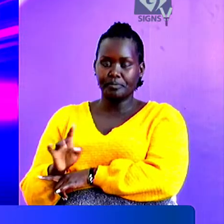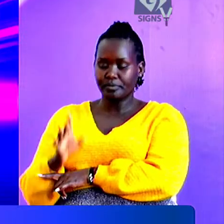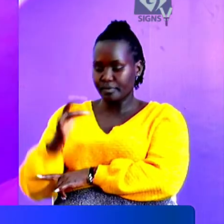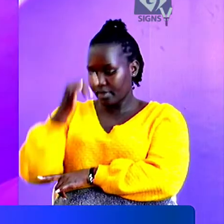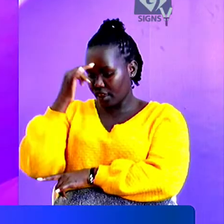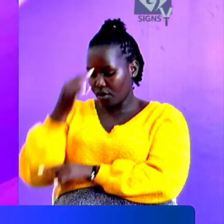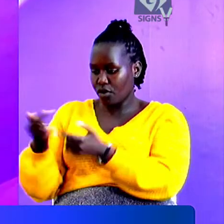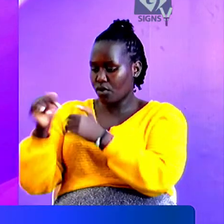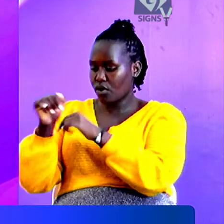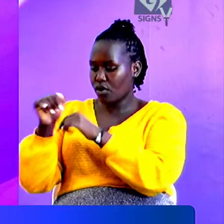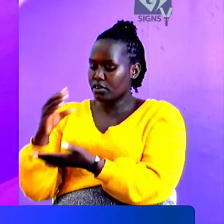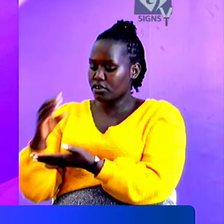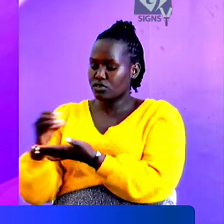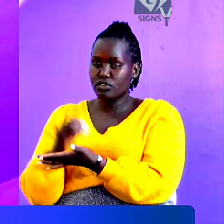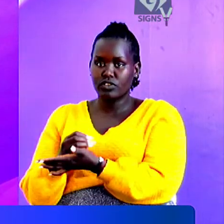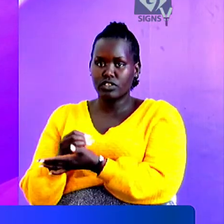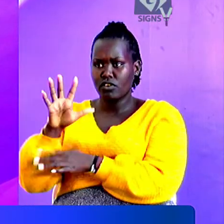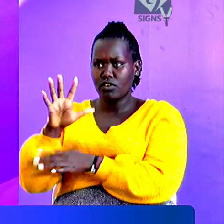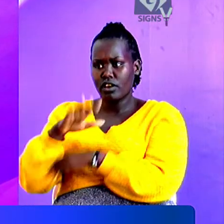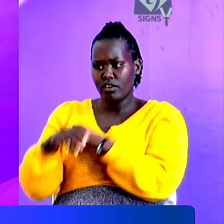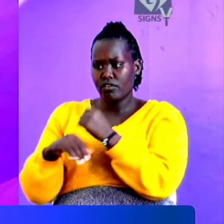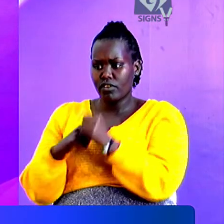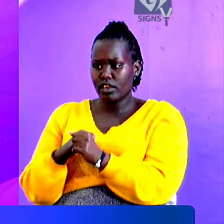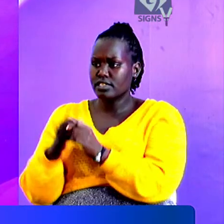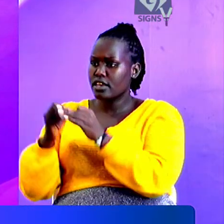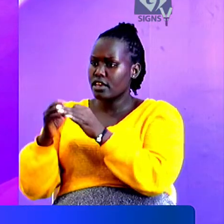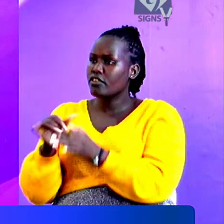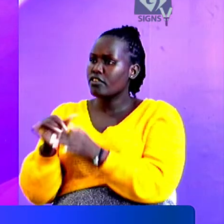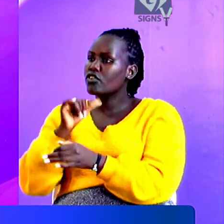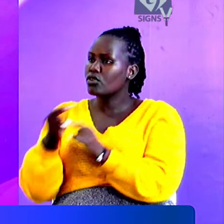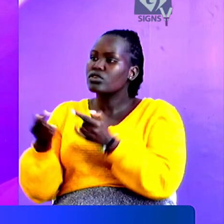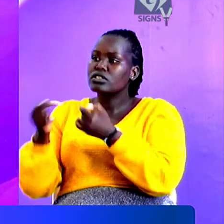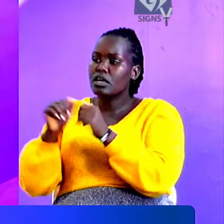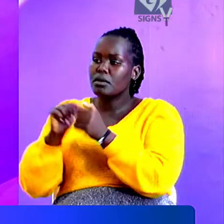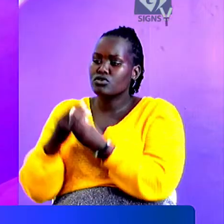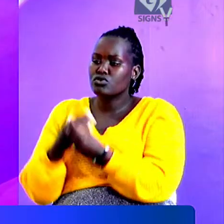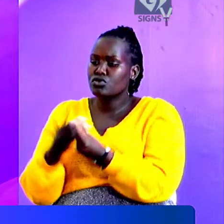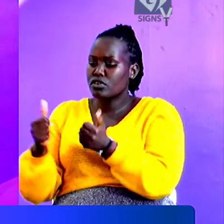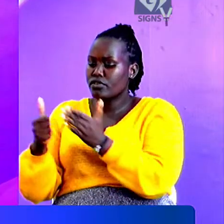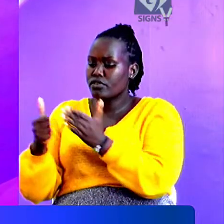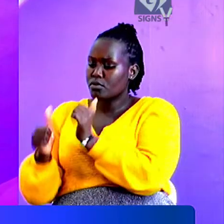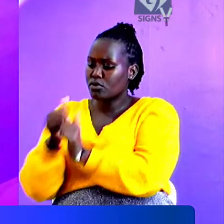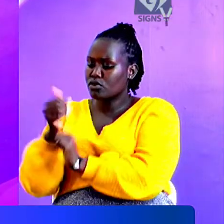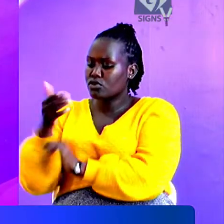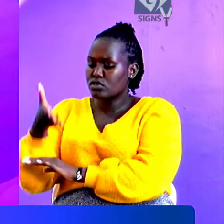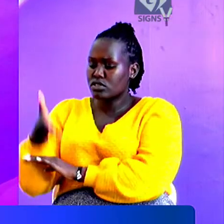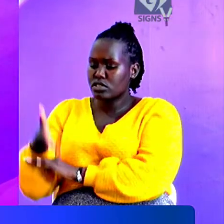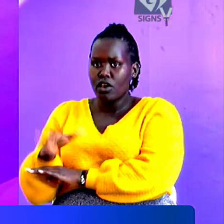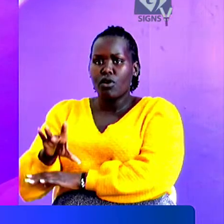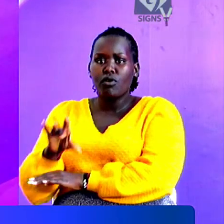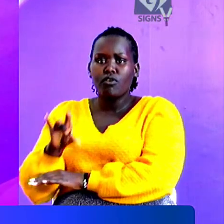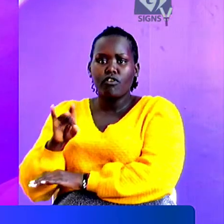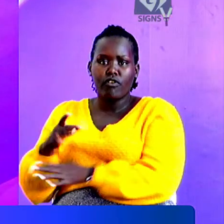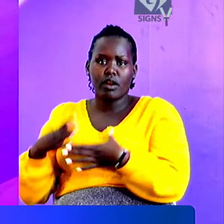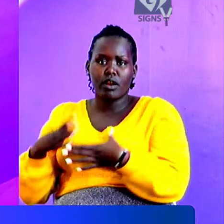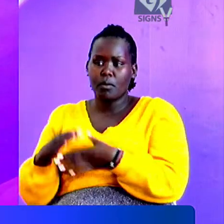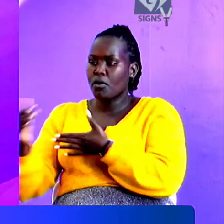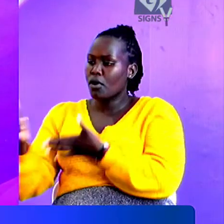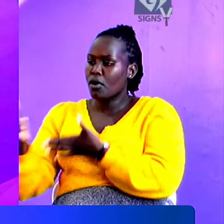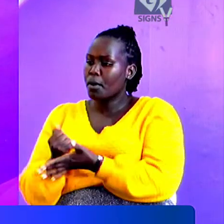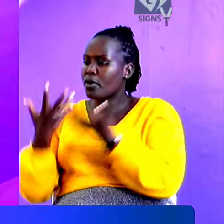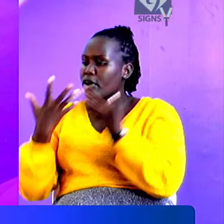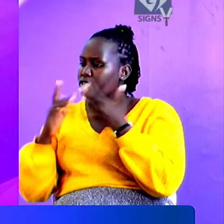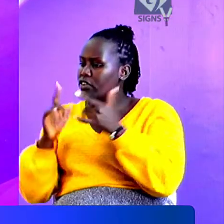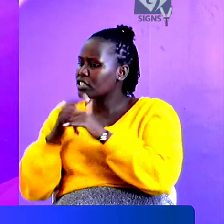coming into office for 5 years if you're not coming to solve the problems that are already existent? Or do you want to come and find people already employed and then what do you change?